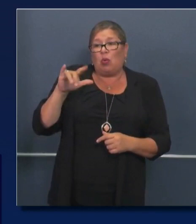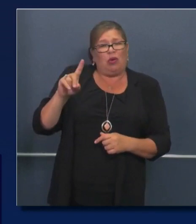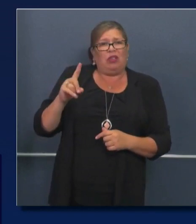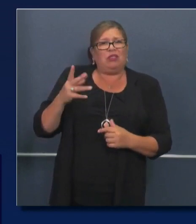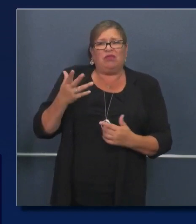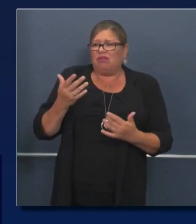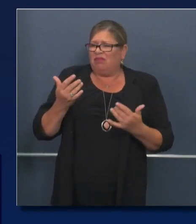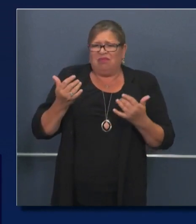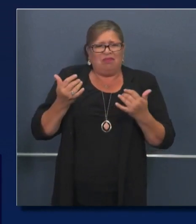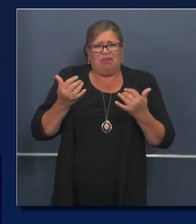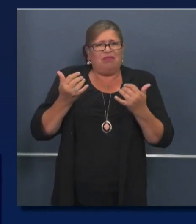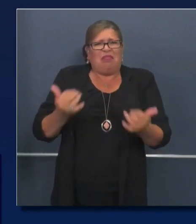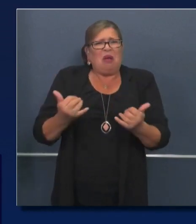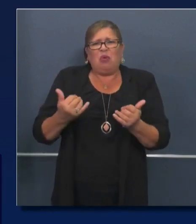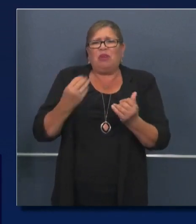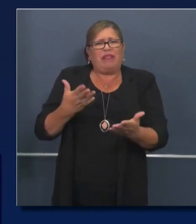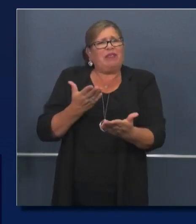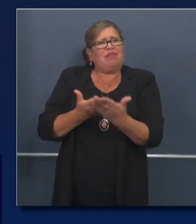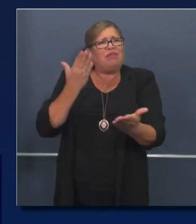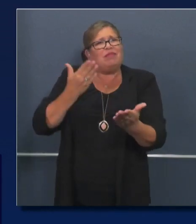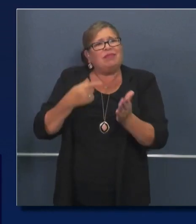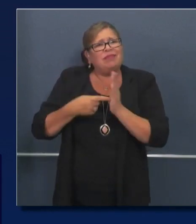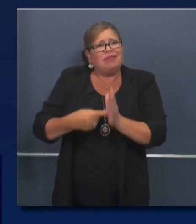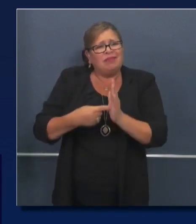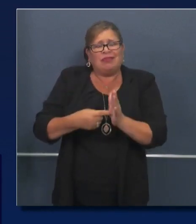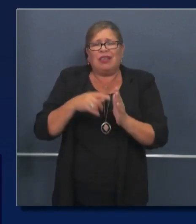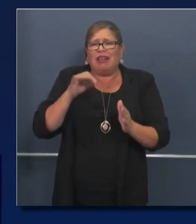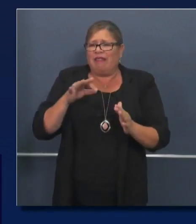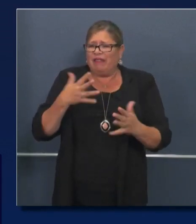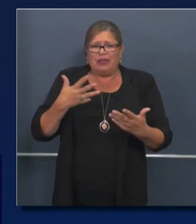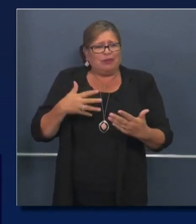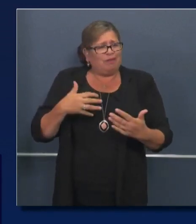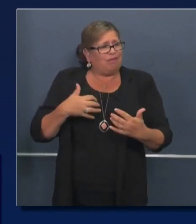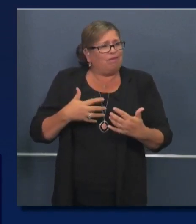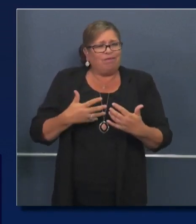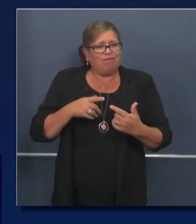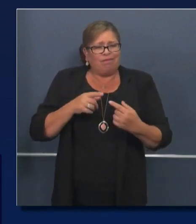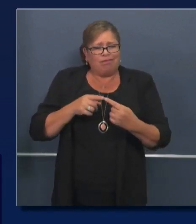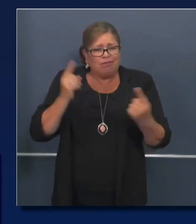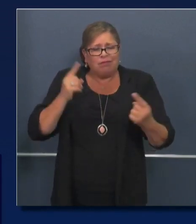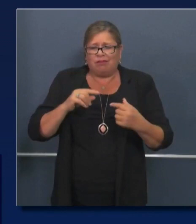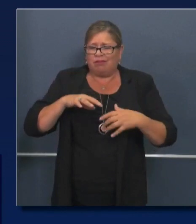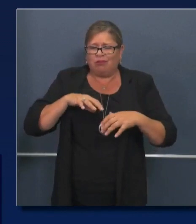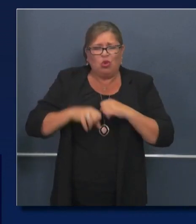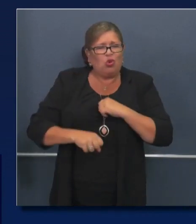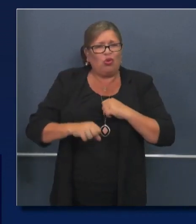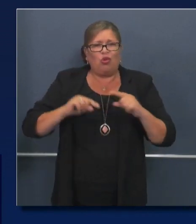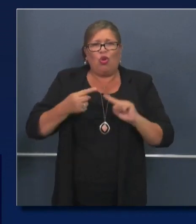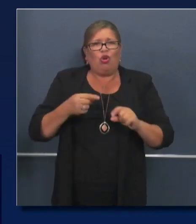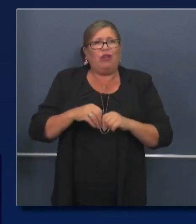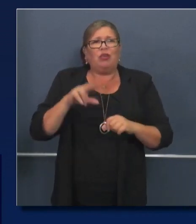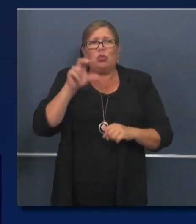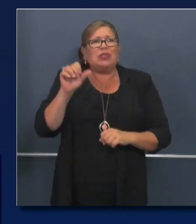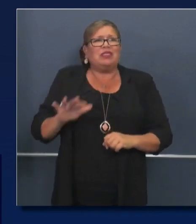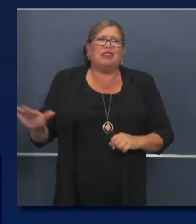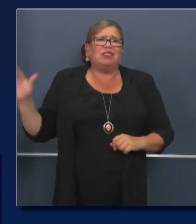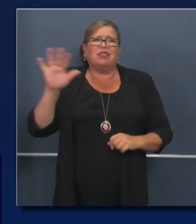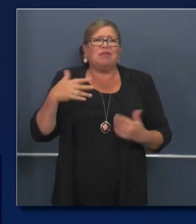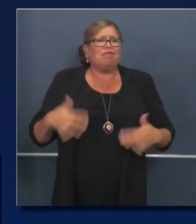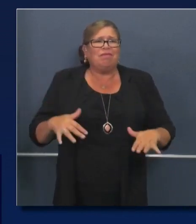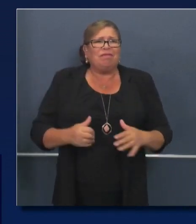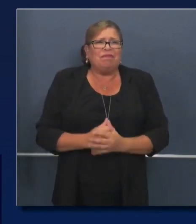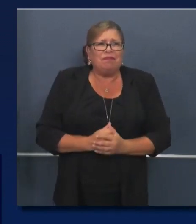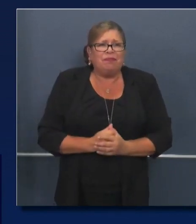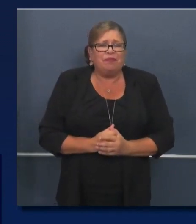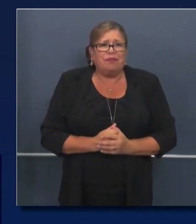protest, consternation, hurt, and protest across this country. As it relates to the issues that